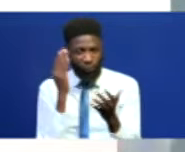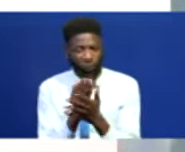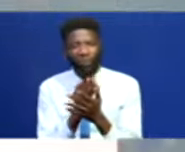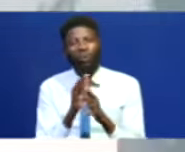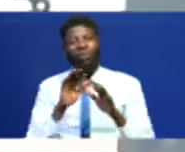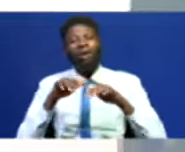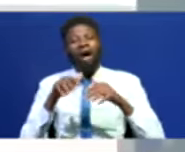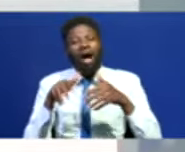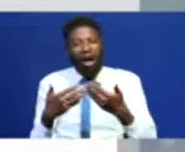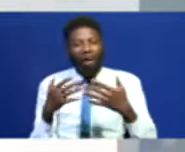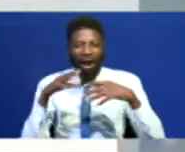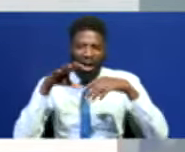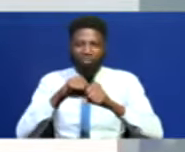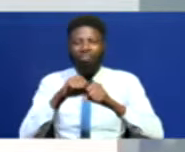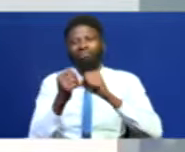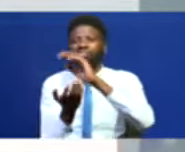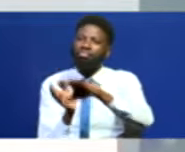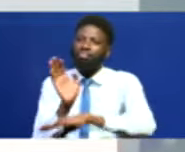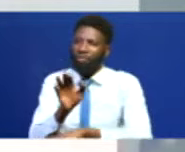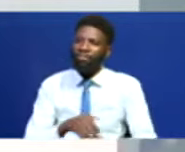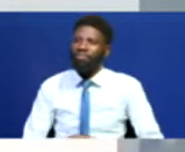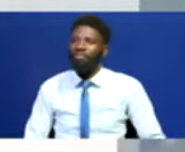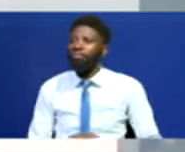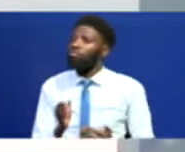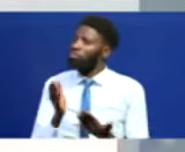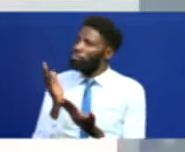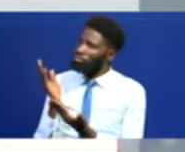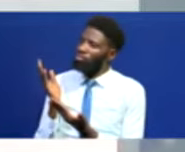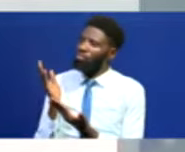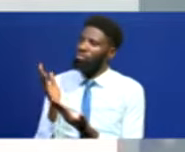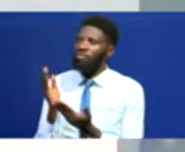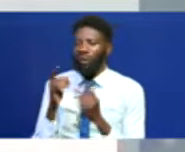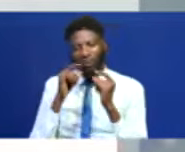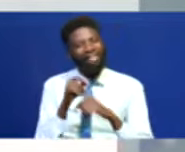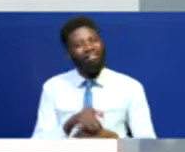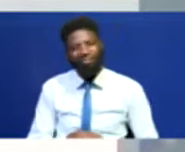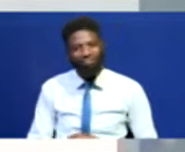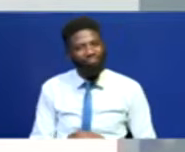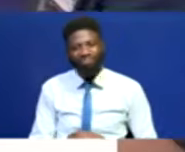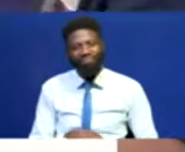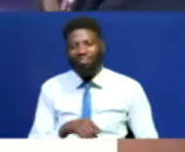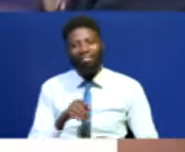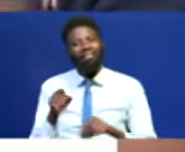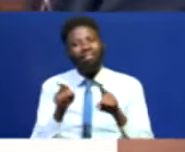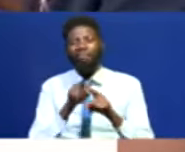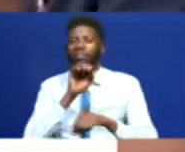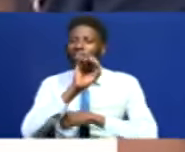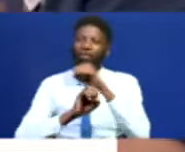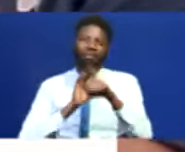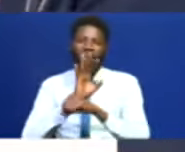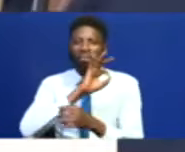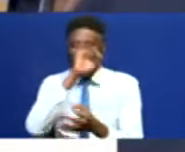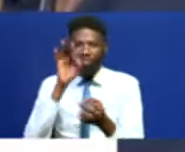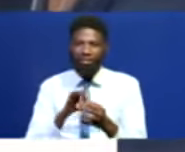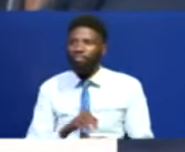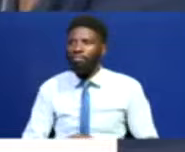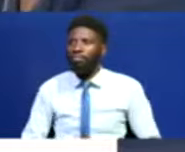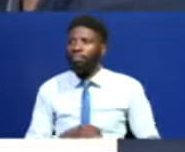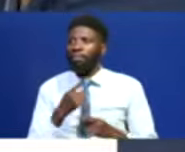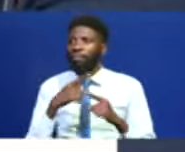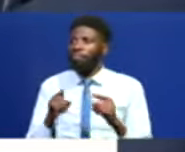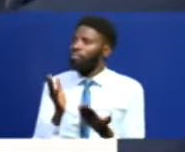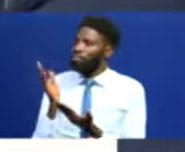method. Duke, who seemed amazed, tweeted, hii ni kama movie. But worry not, for the young man,